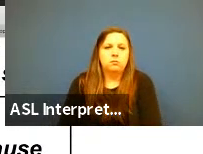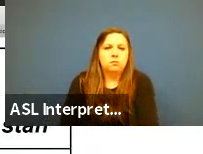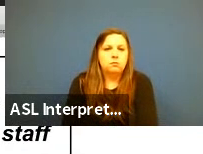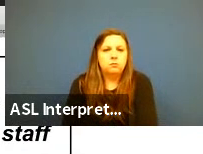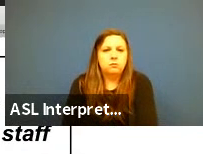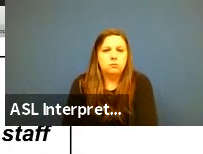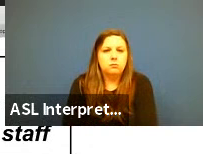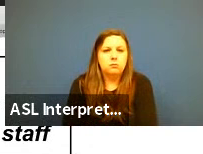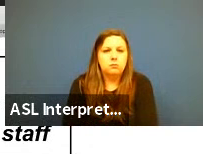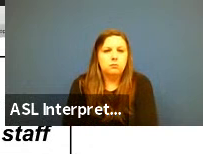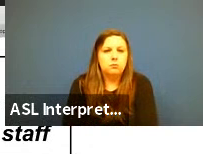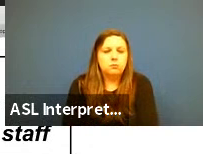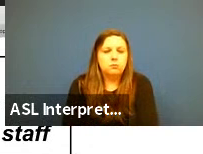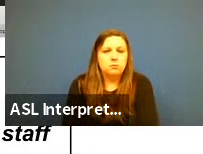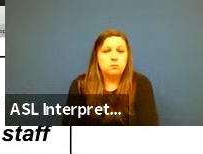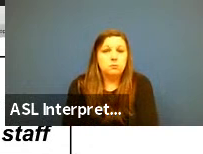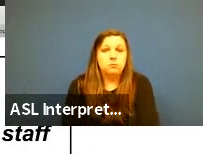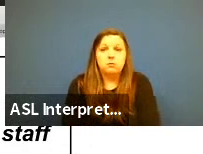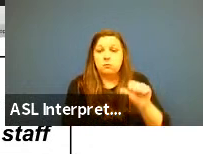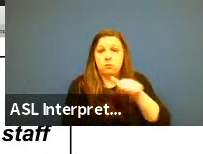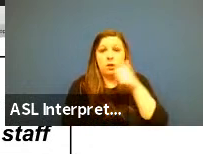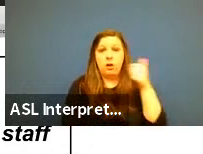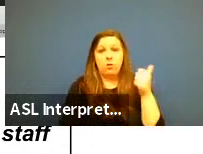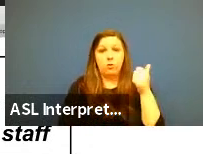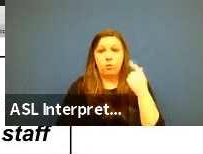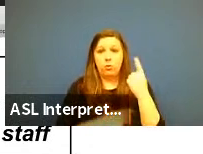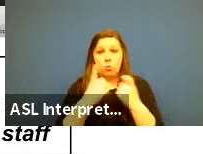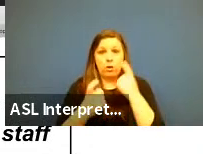Okay. Other questions